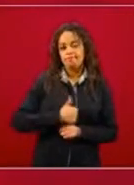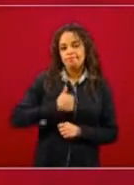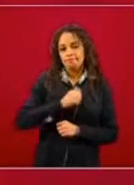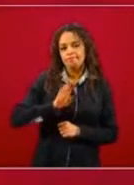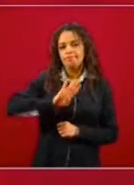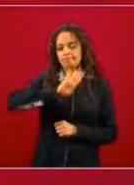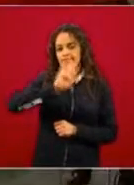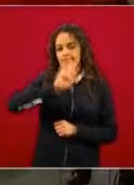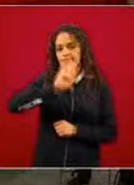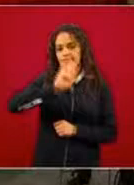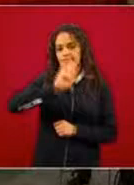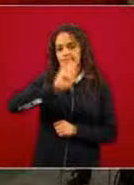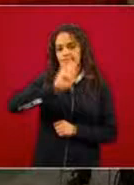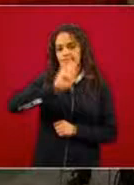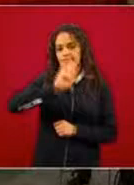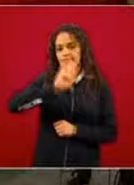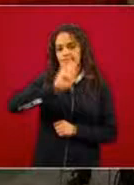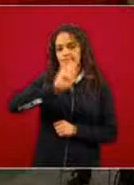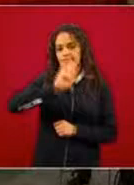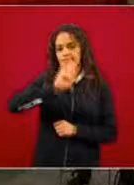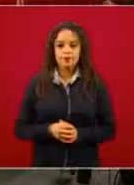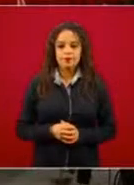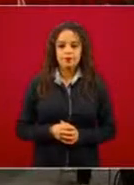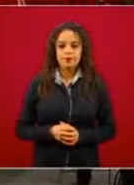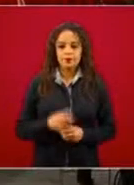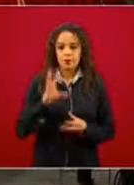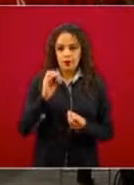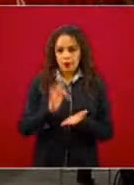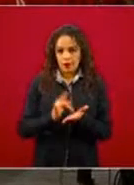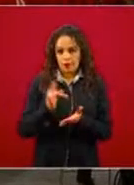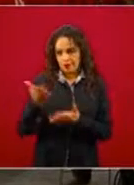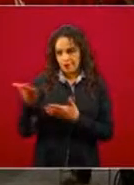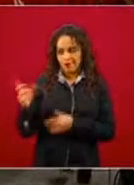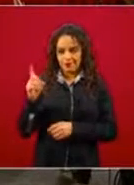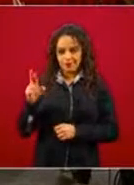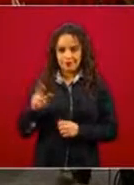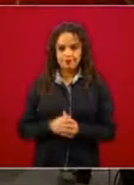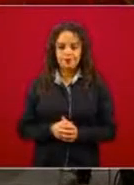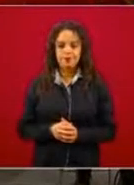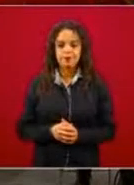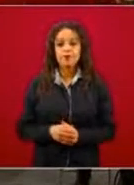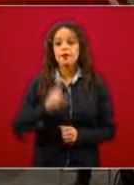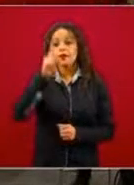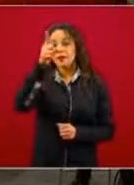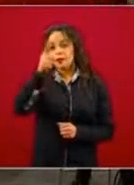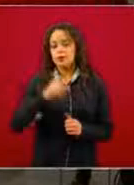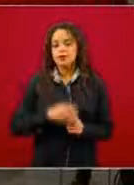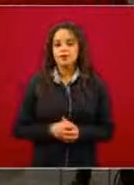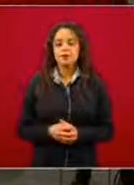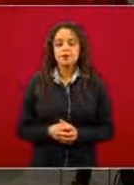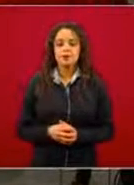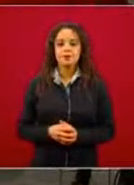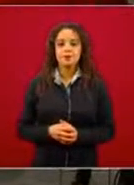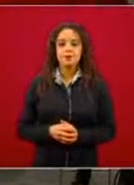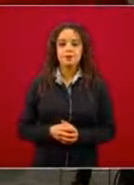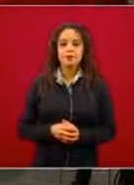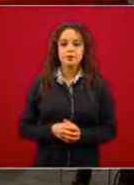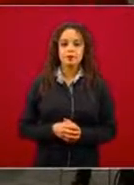to 95%, they have unfortunately passed away. Thank you. Monica,